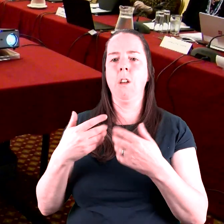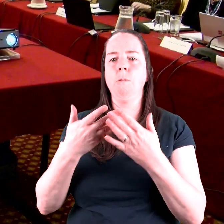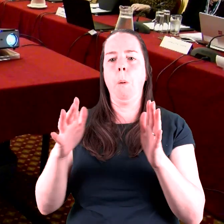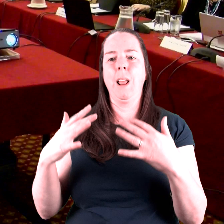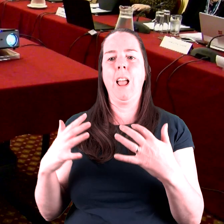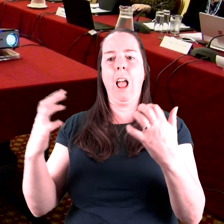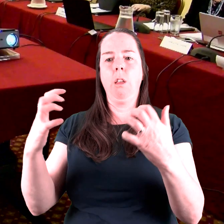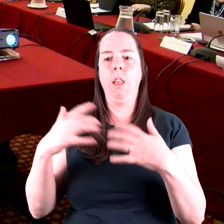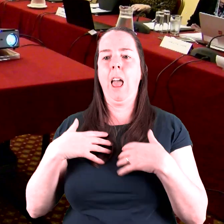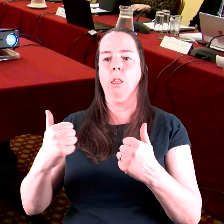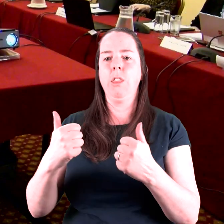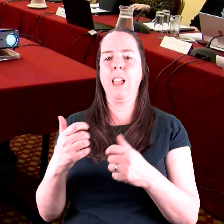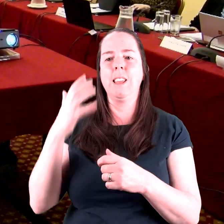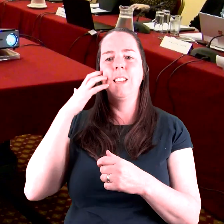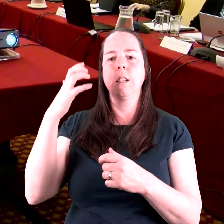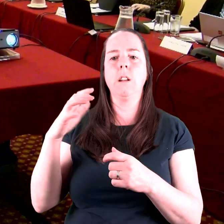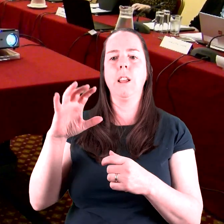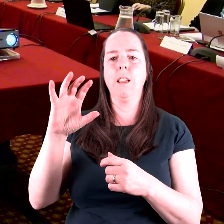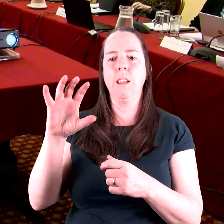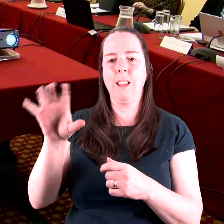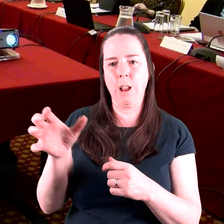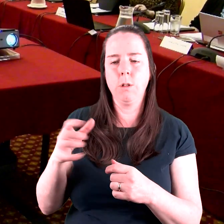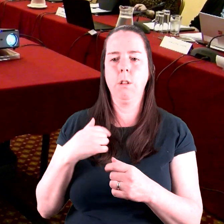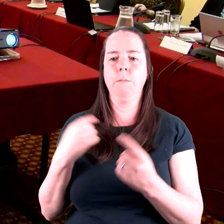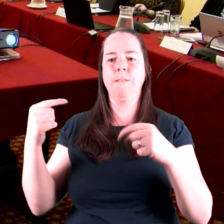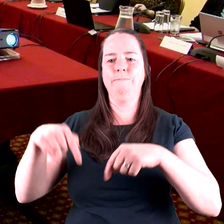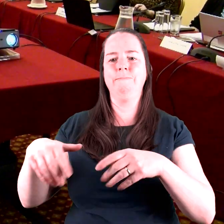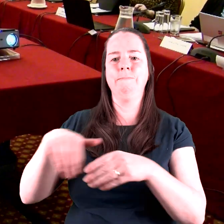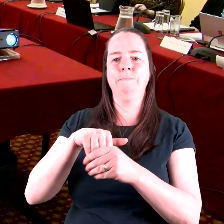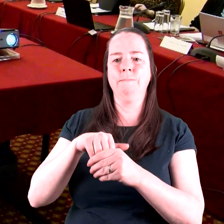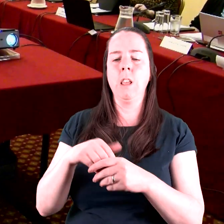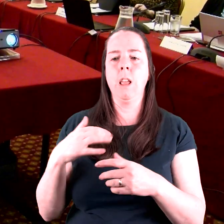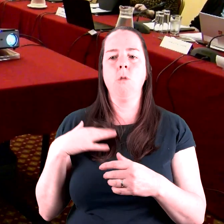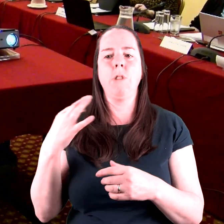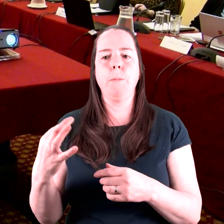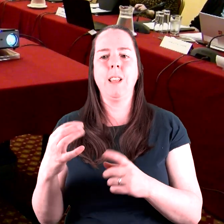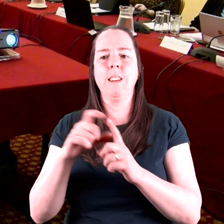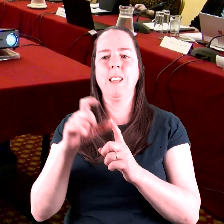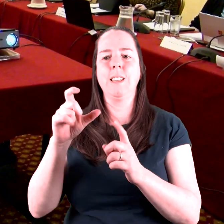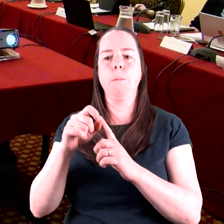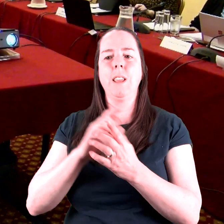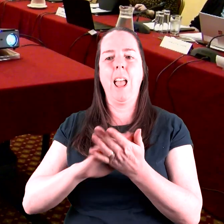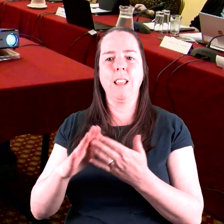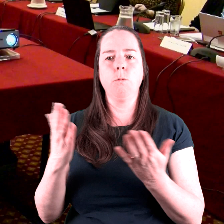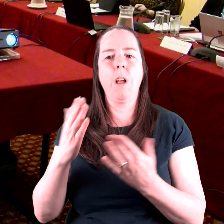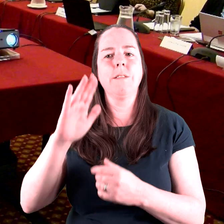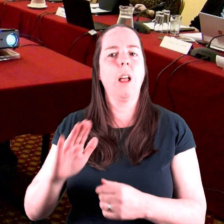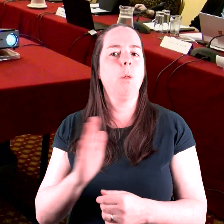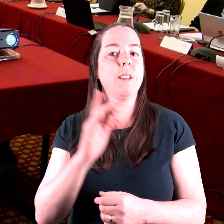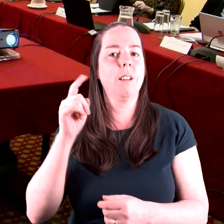Health at Kingston Council and Kingston Place Convener, and I'm here representing the DCPH in South West London.